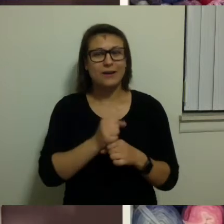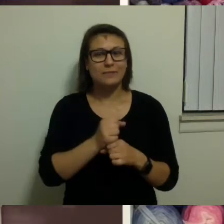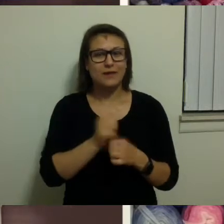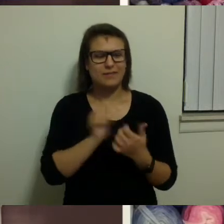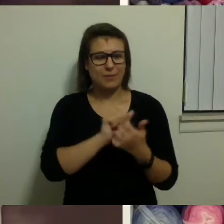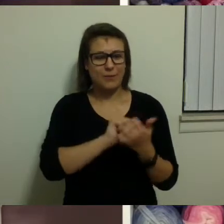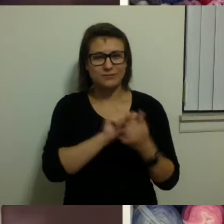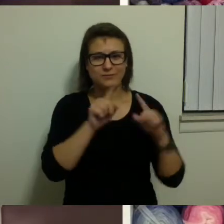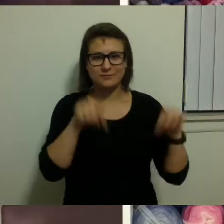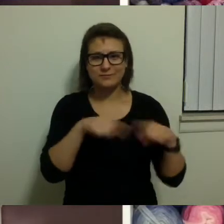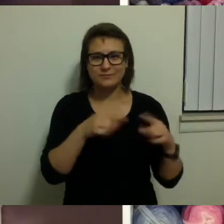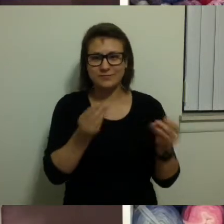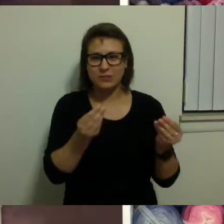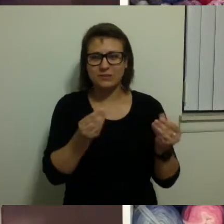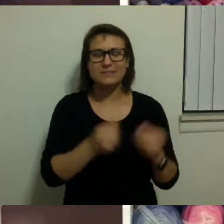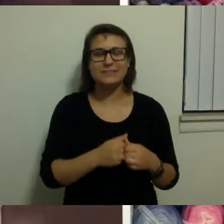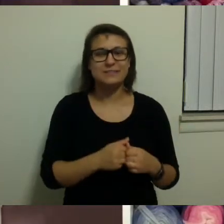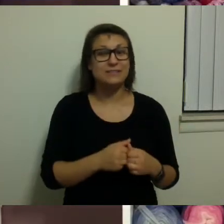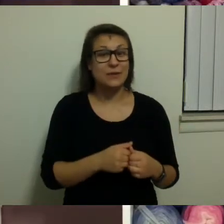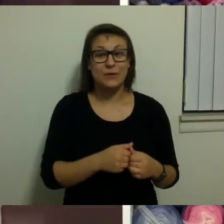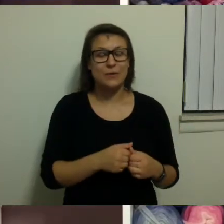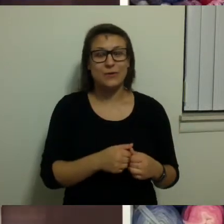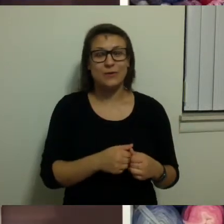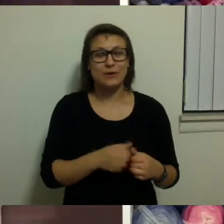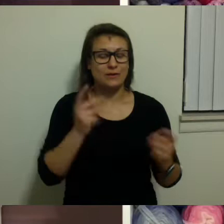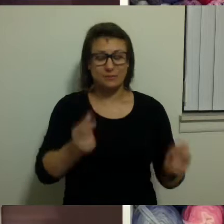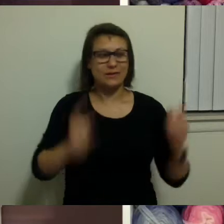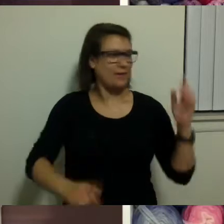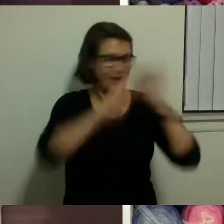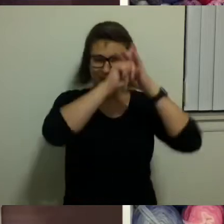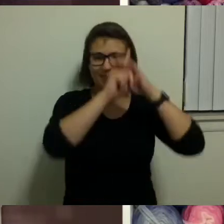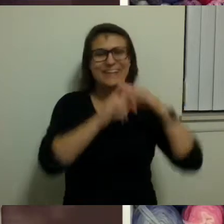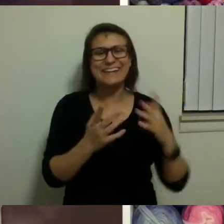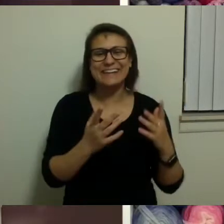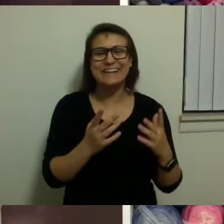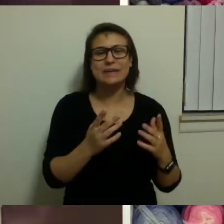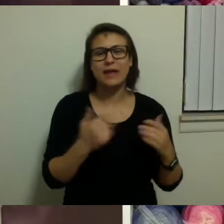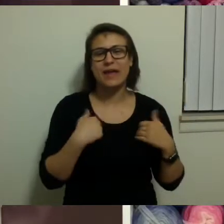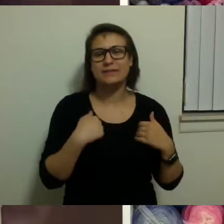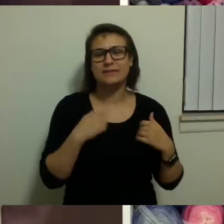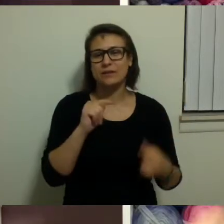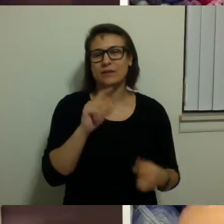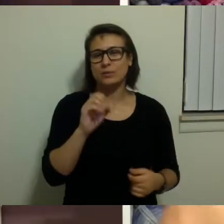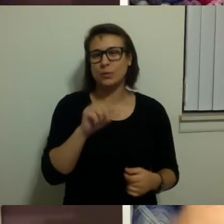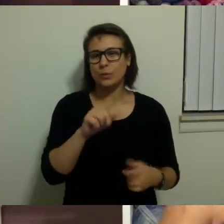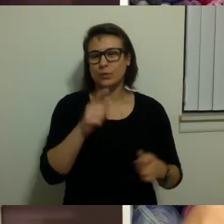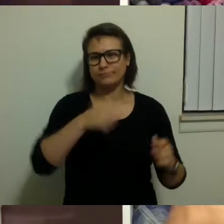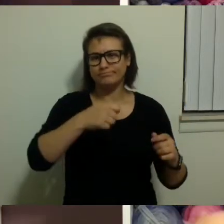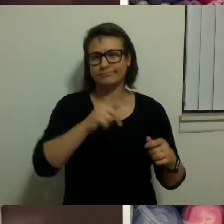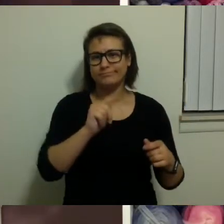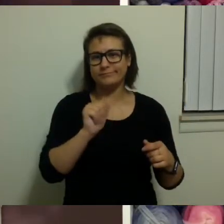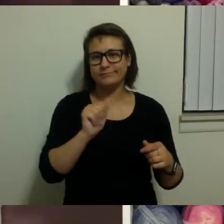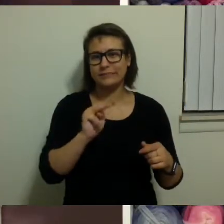the cloths. This is the first place my mind went. But so it's got the little